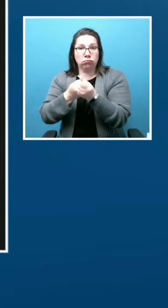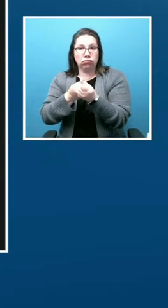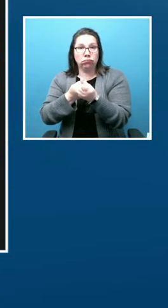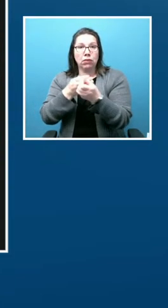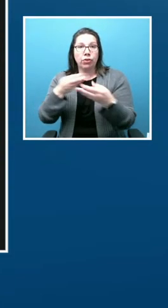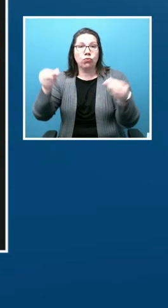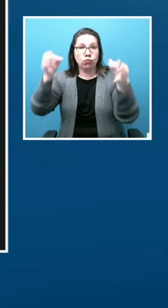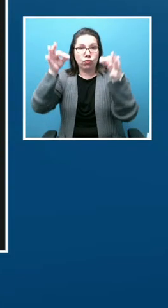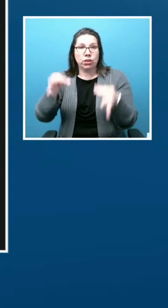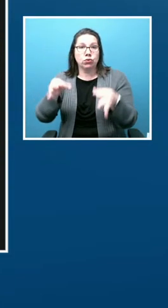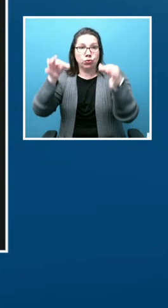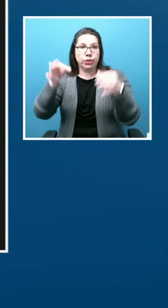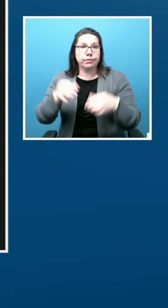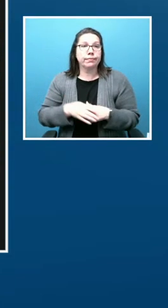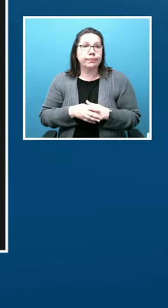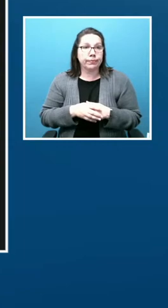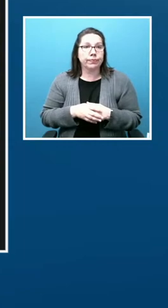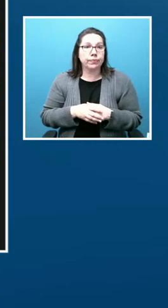Thank you.